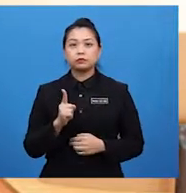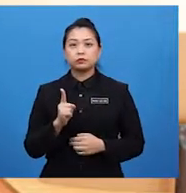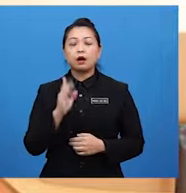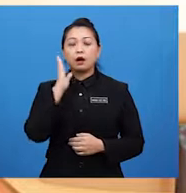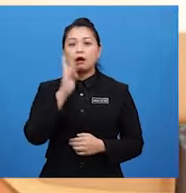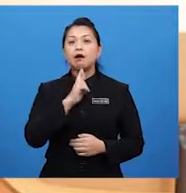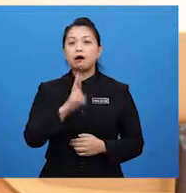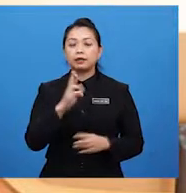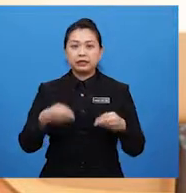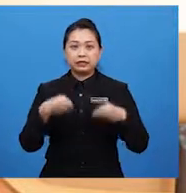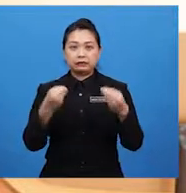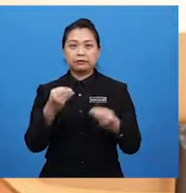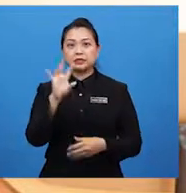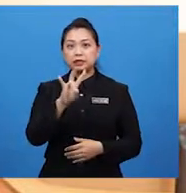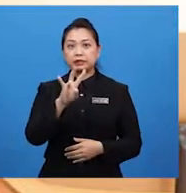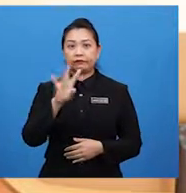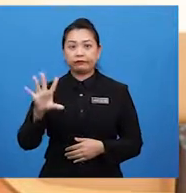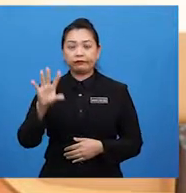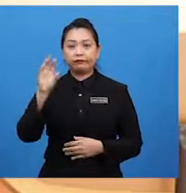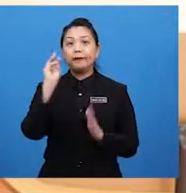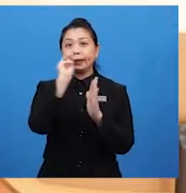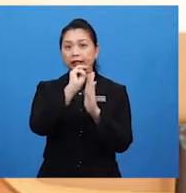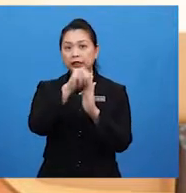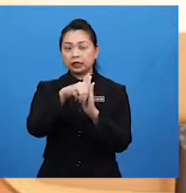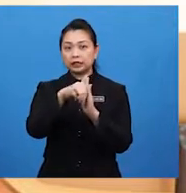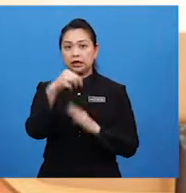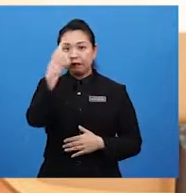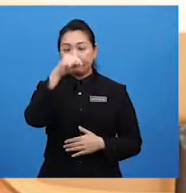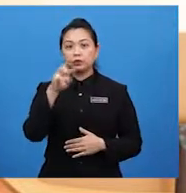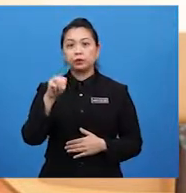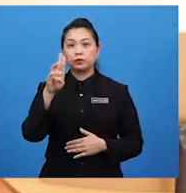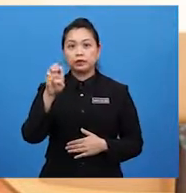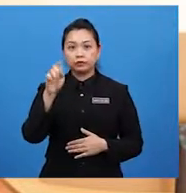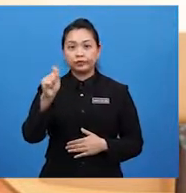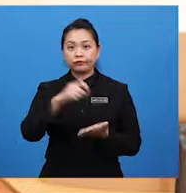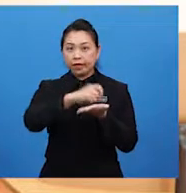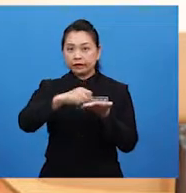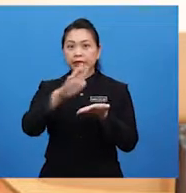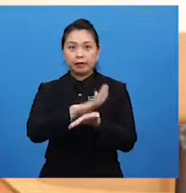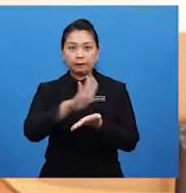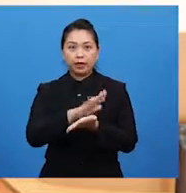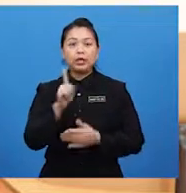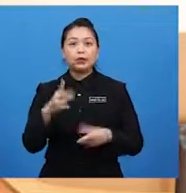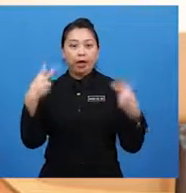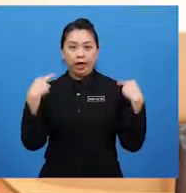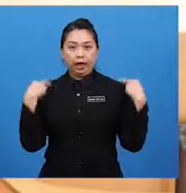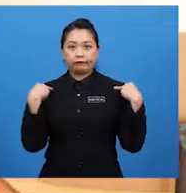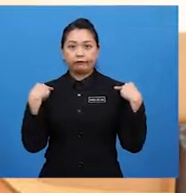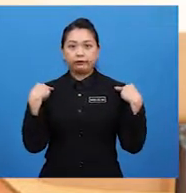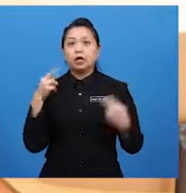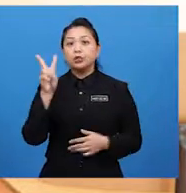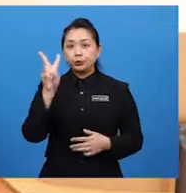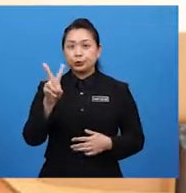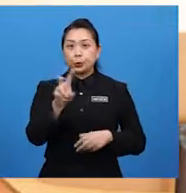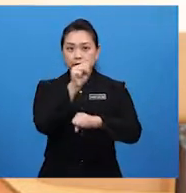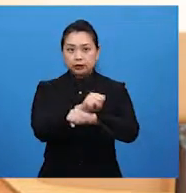given 75 minutes for the MUET writing paper, and you have 2